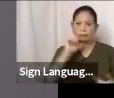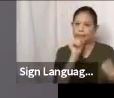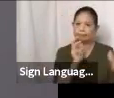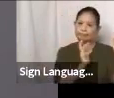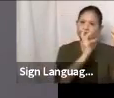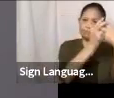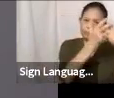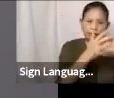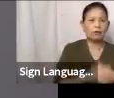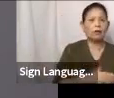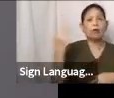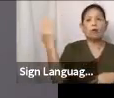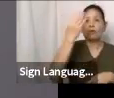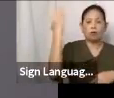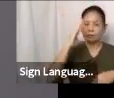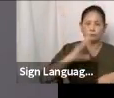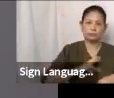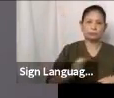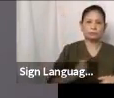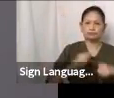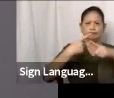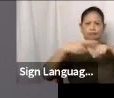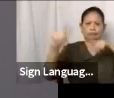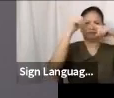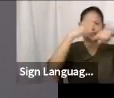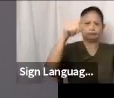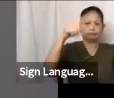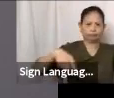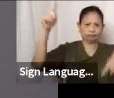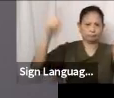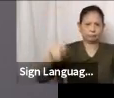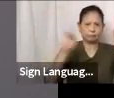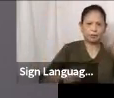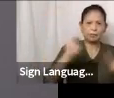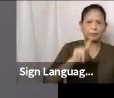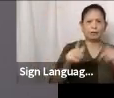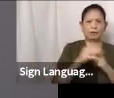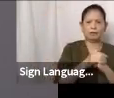Transgender often refers to all gender variant people,